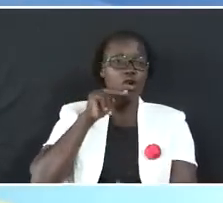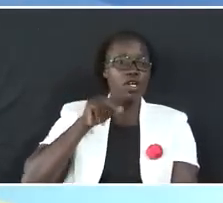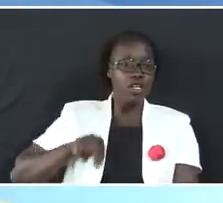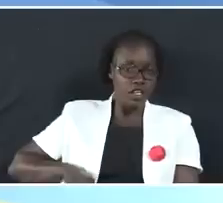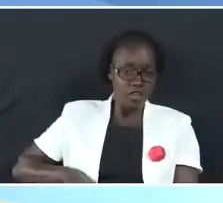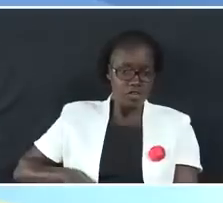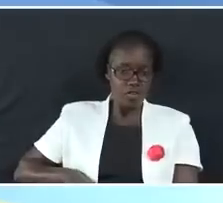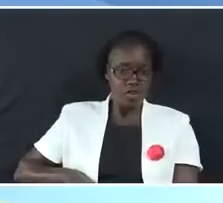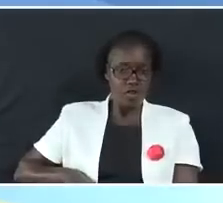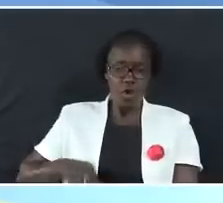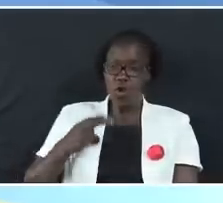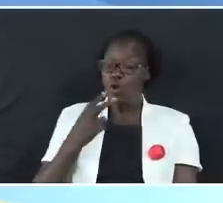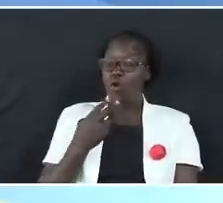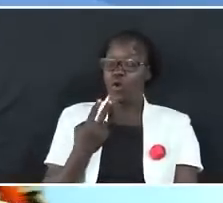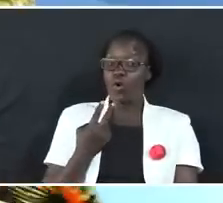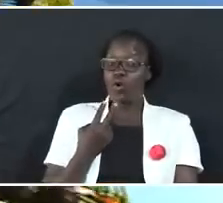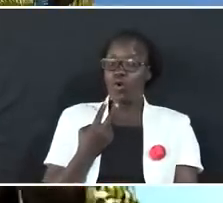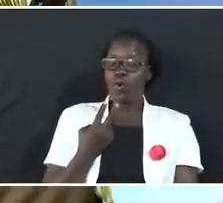had been